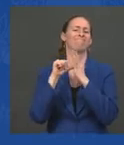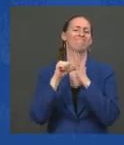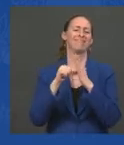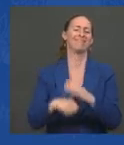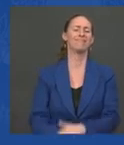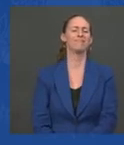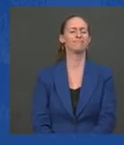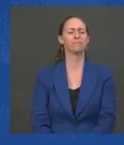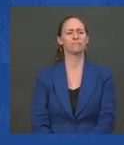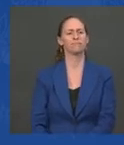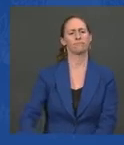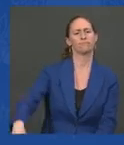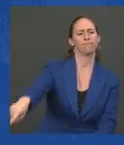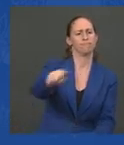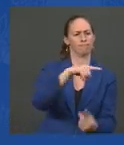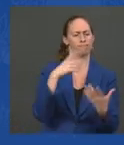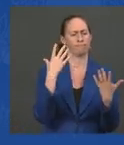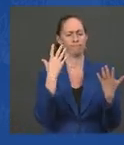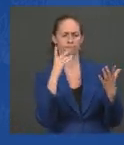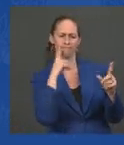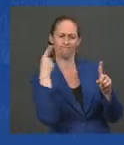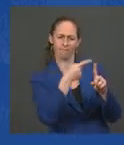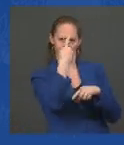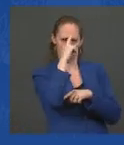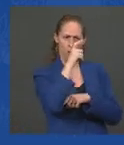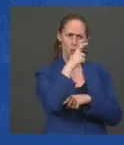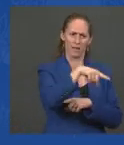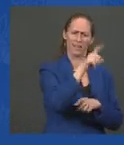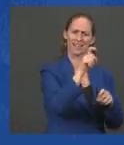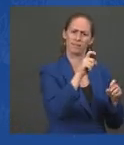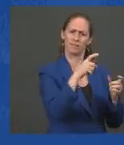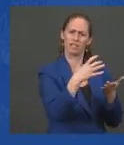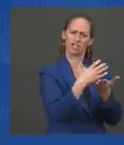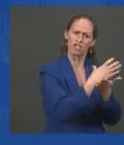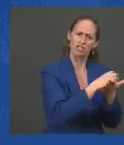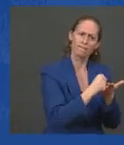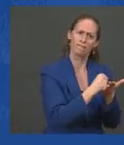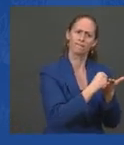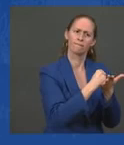all deserve the kind of dignity that God intended.